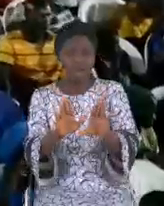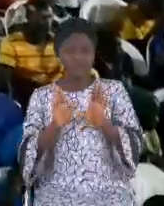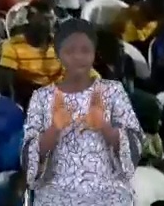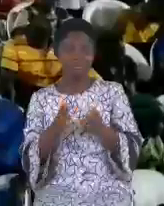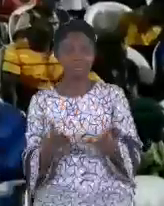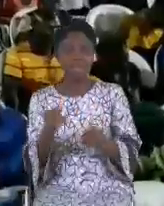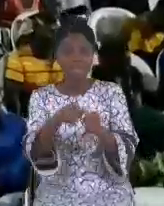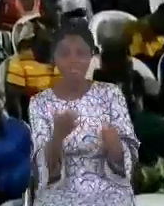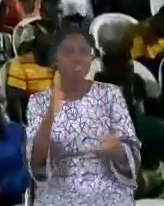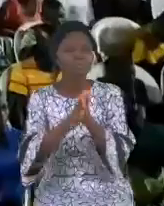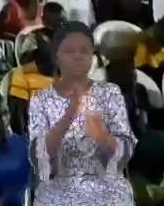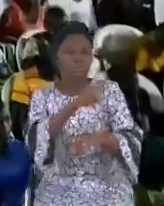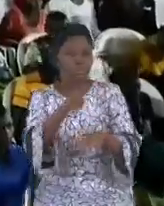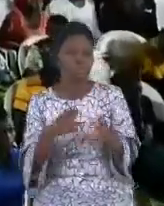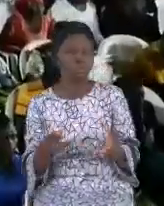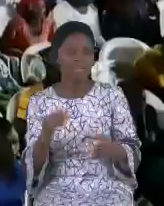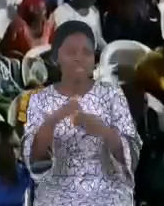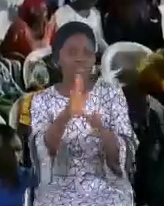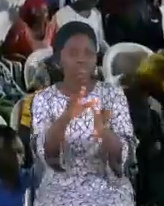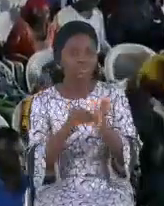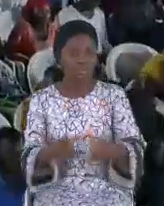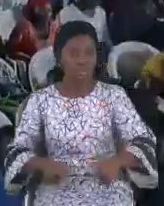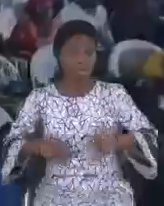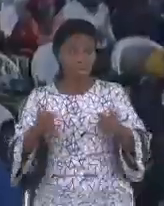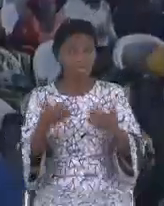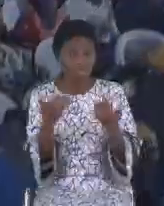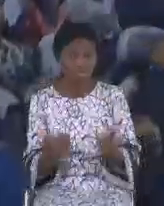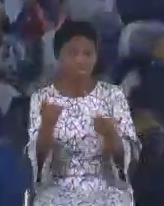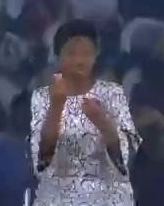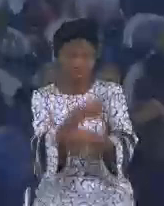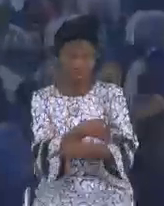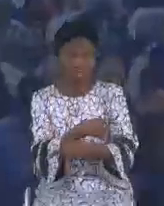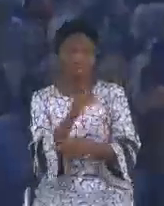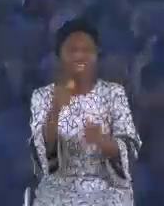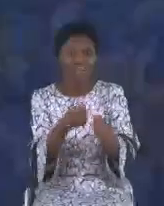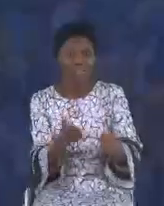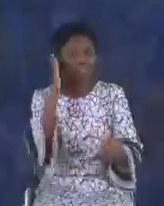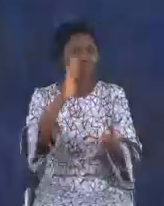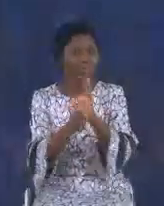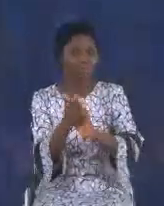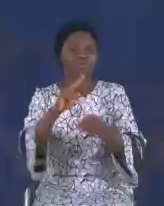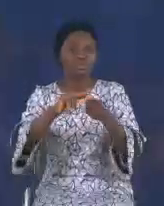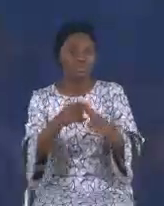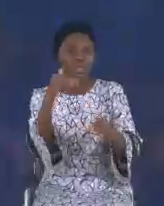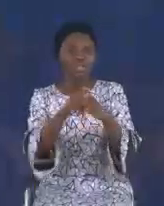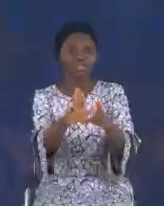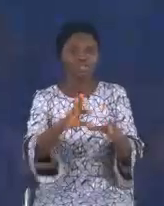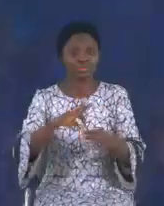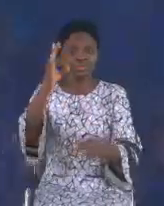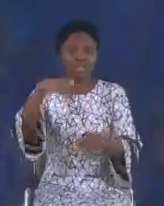today, everything will come to normal. In your soul, in your spirit, in your